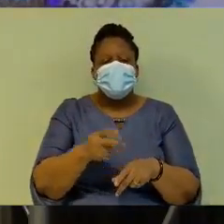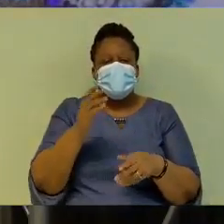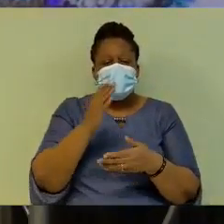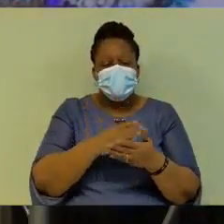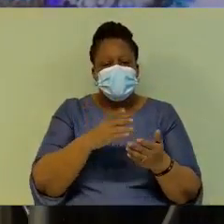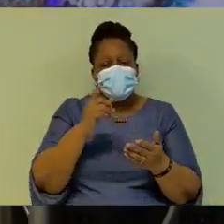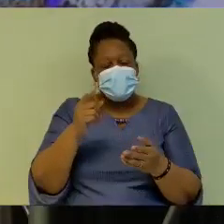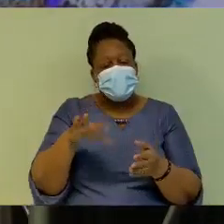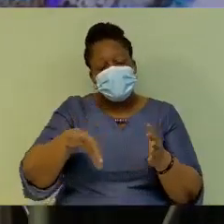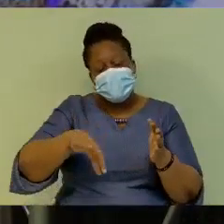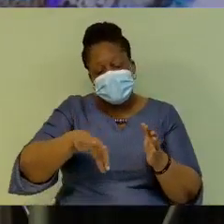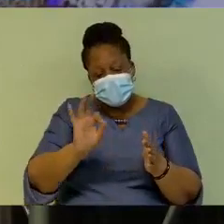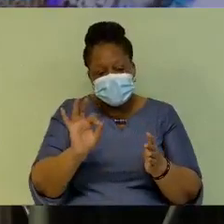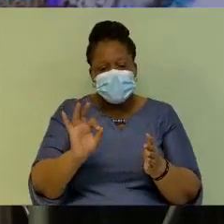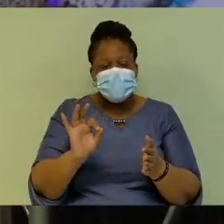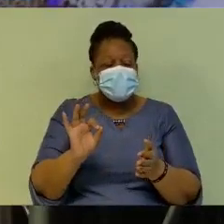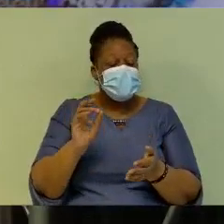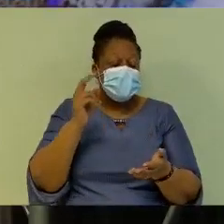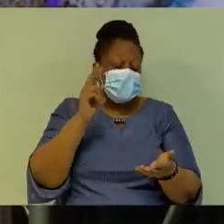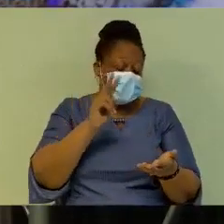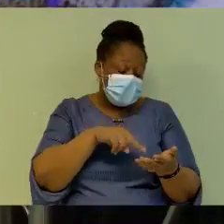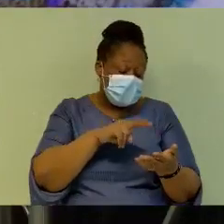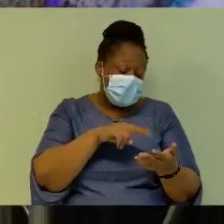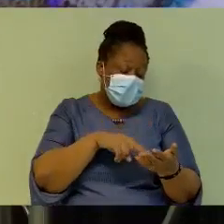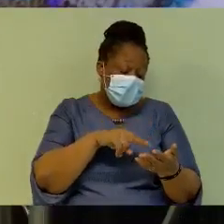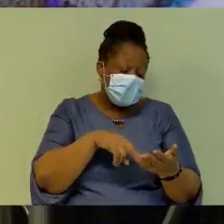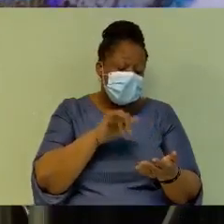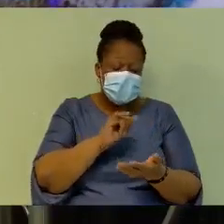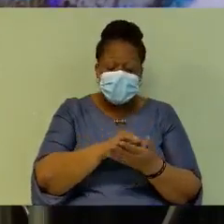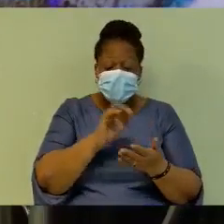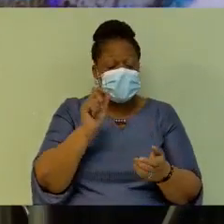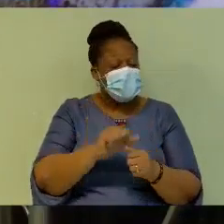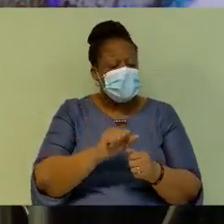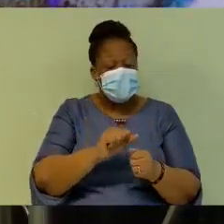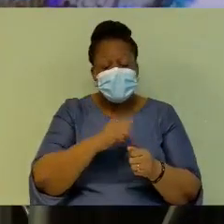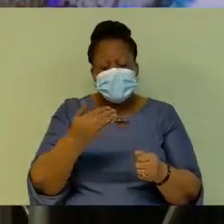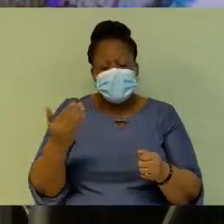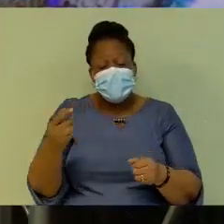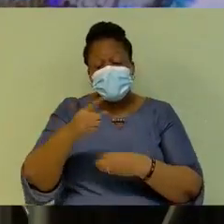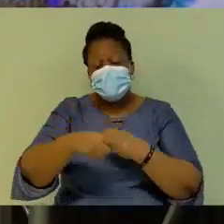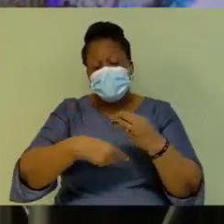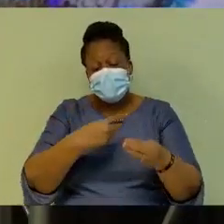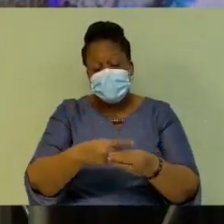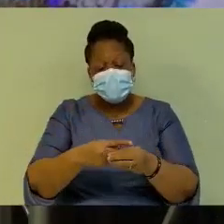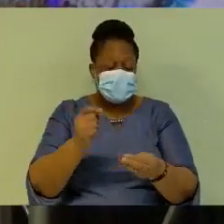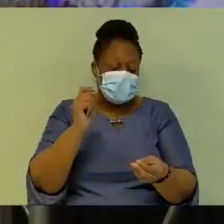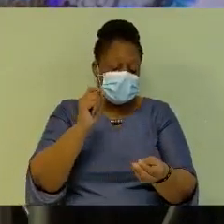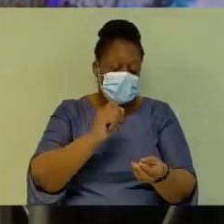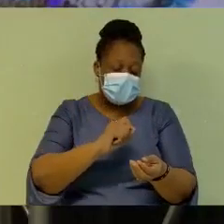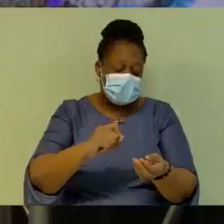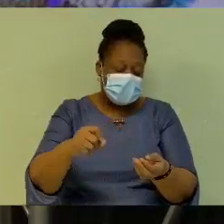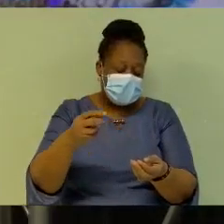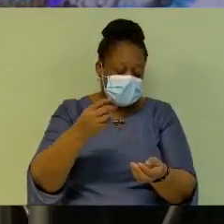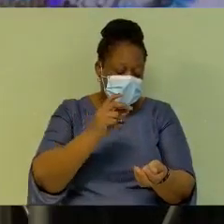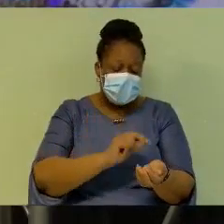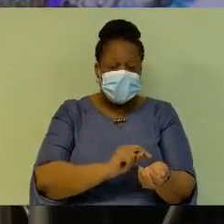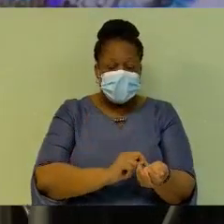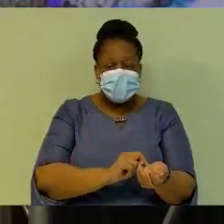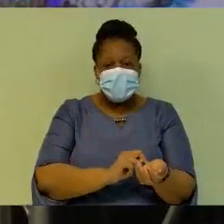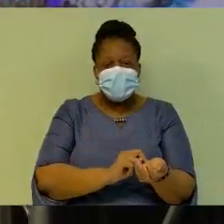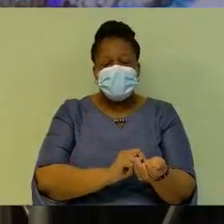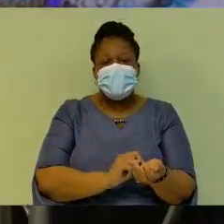such documentation in every nursing journal and in every reference written. Nurses are the